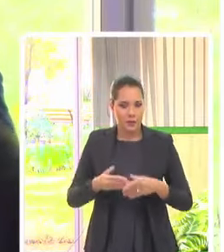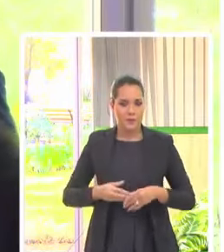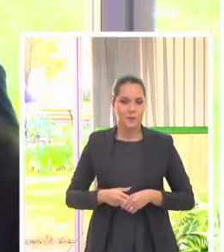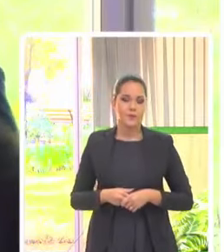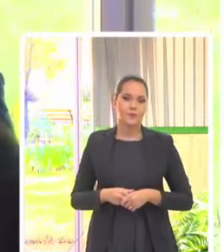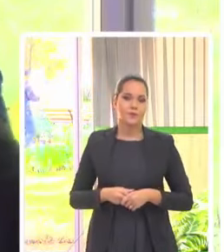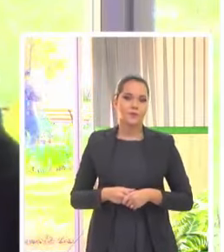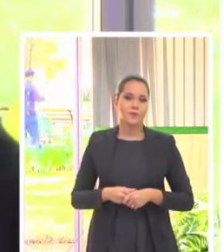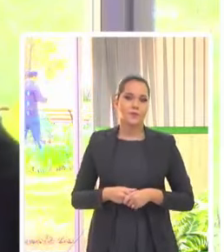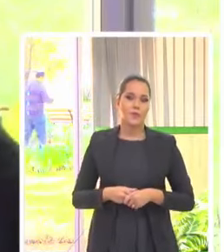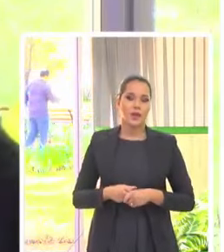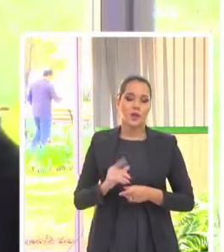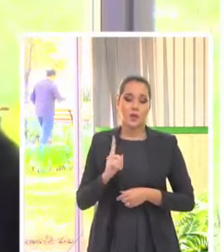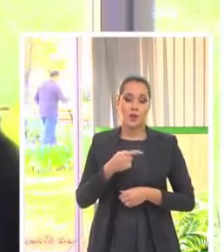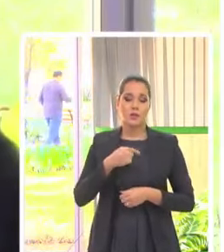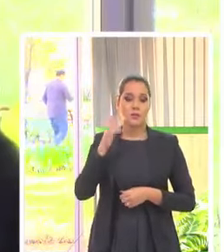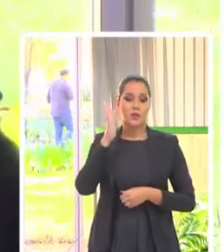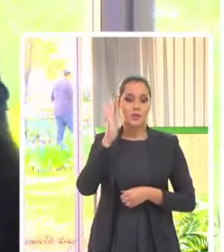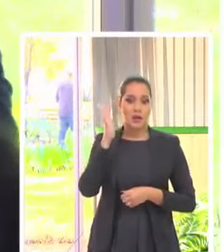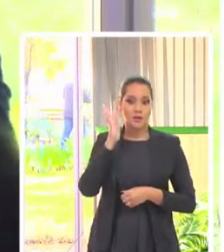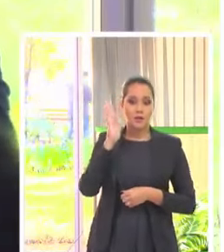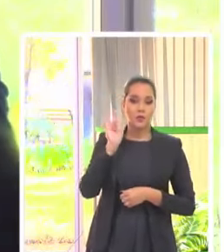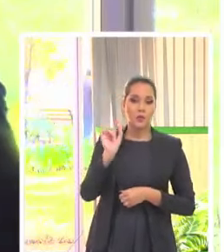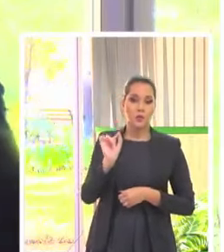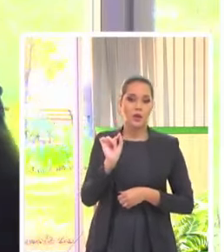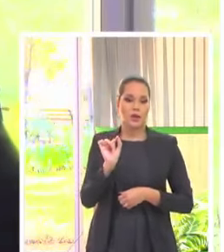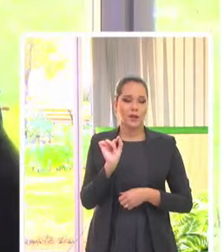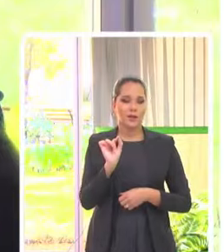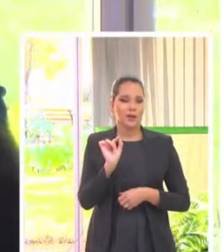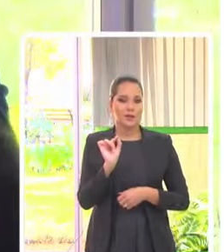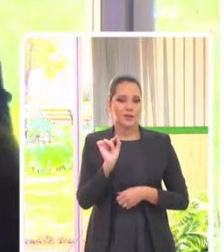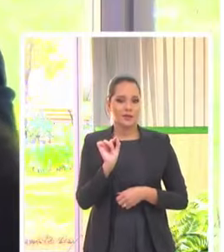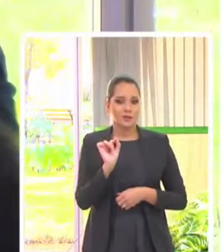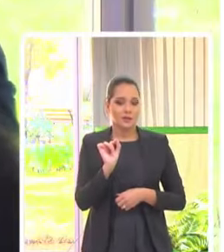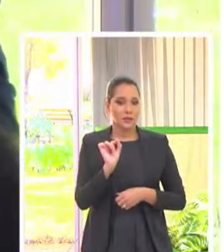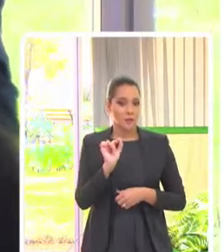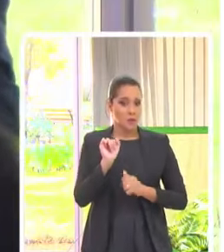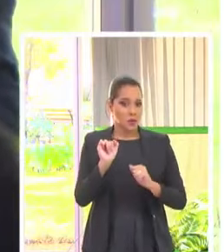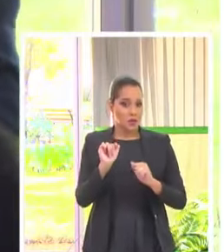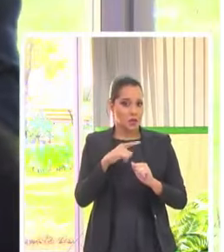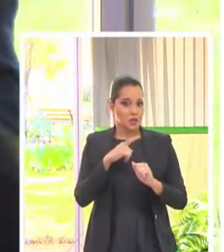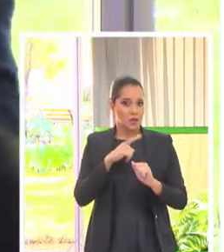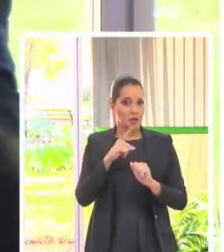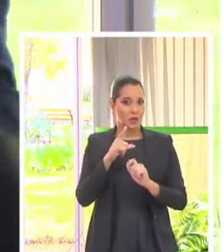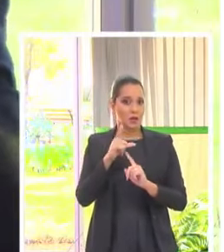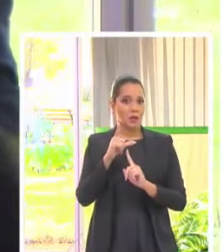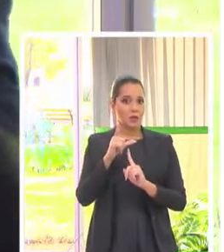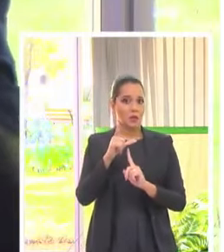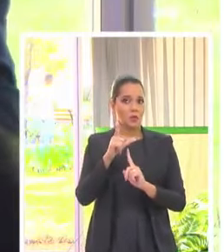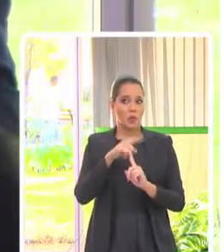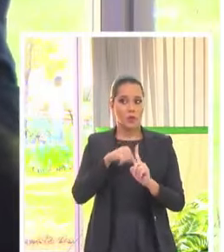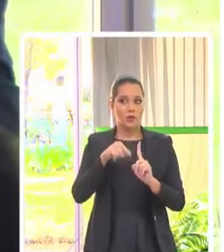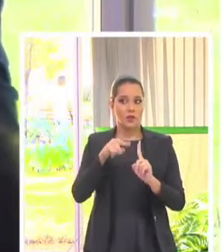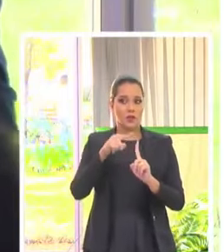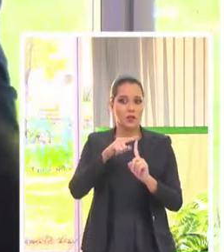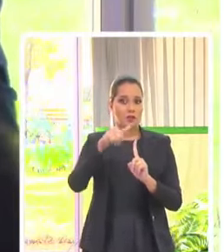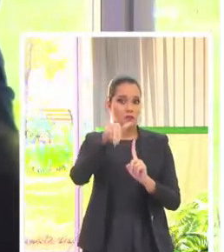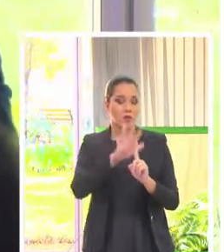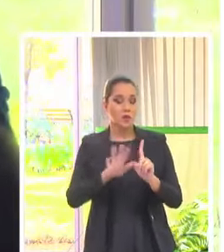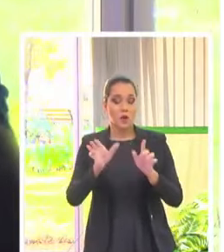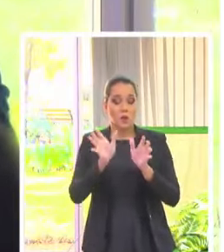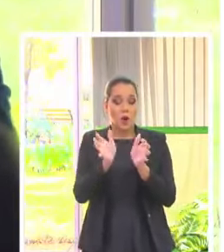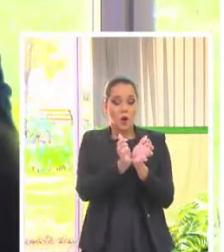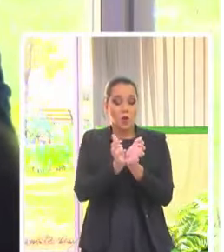We thought that Aadhaar could be a national mission. You have a national planning commission. It was actually housed in the